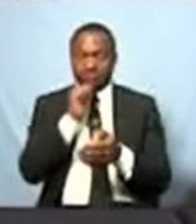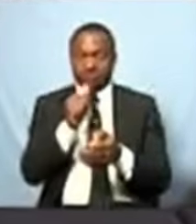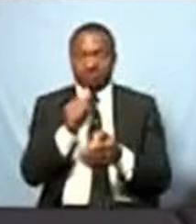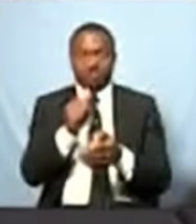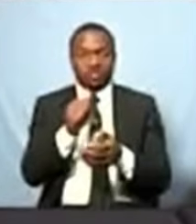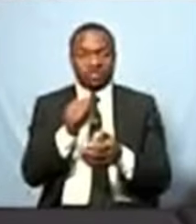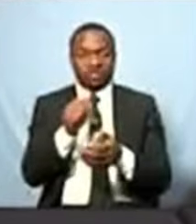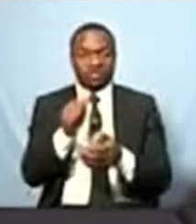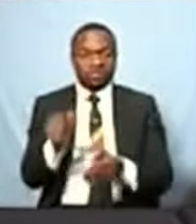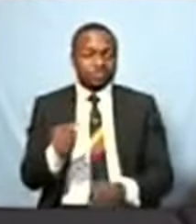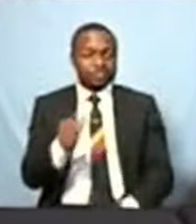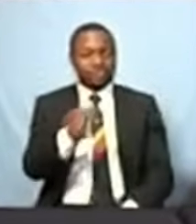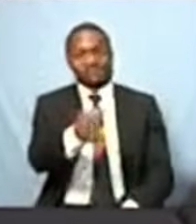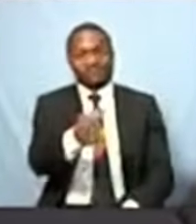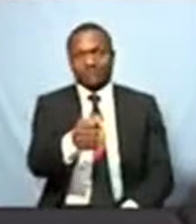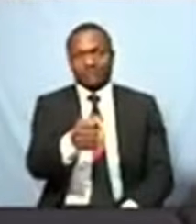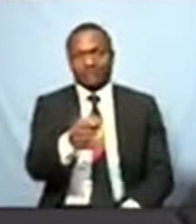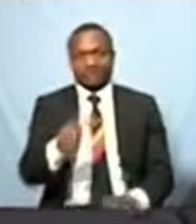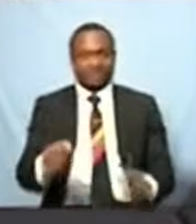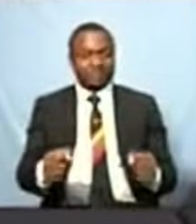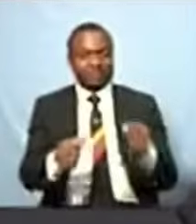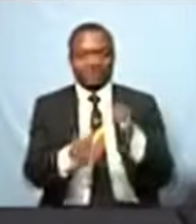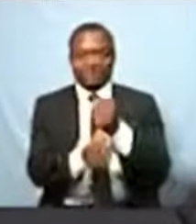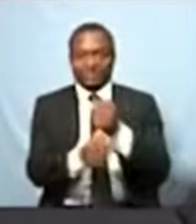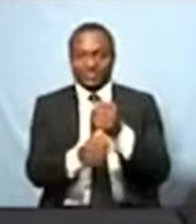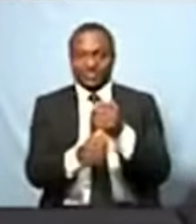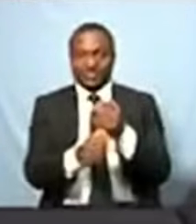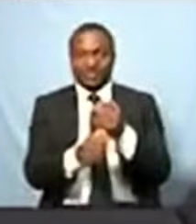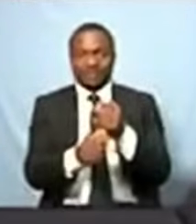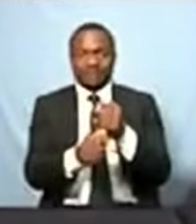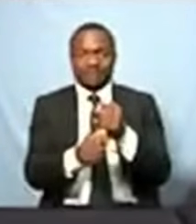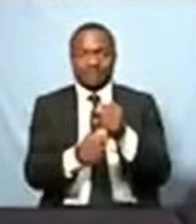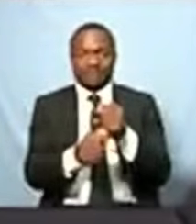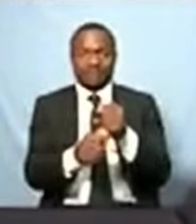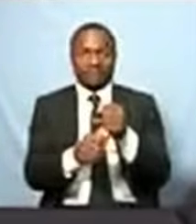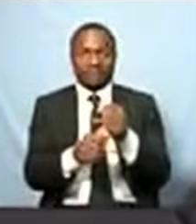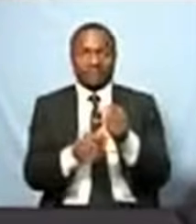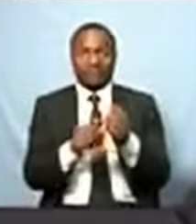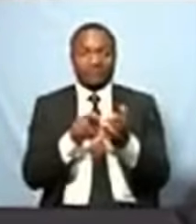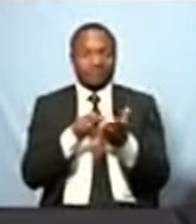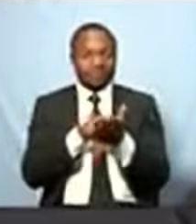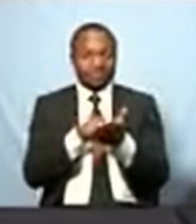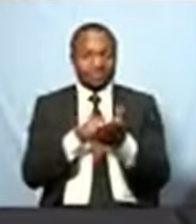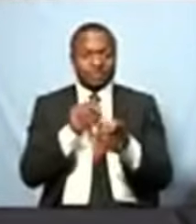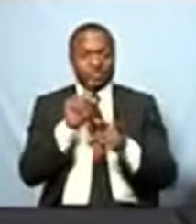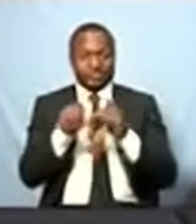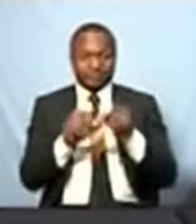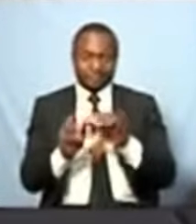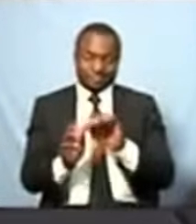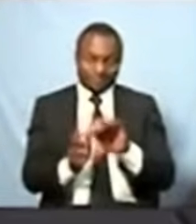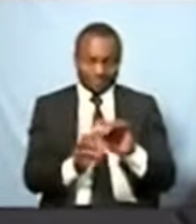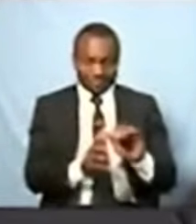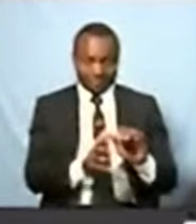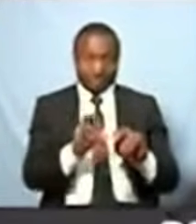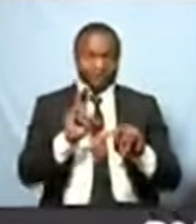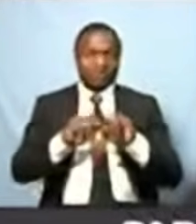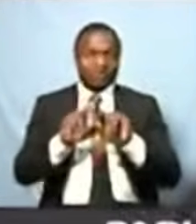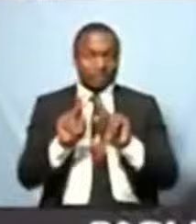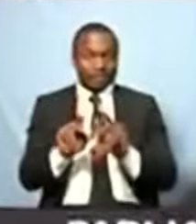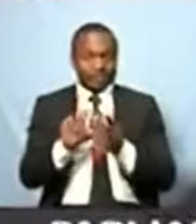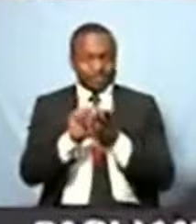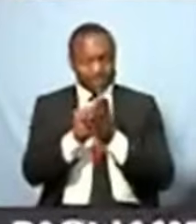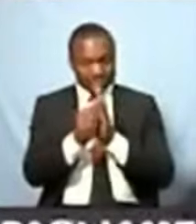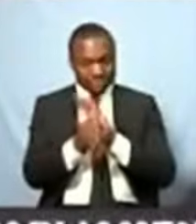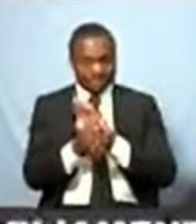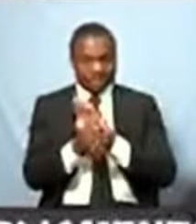impose representatives on the people. I move, Chairperson, to